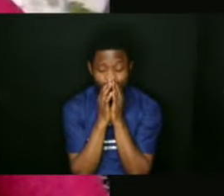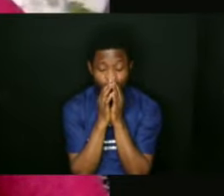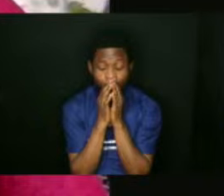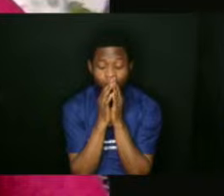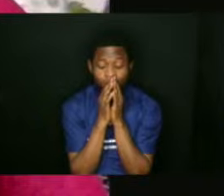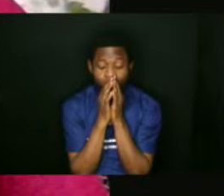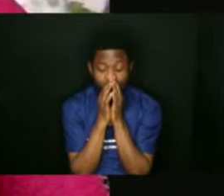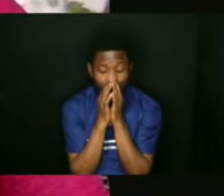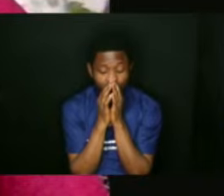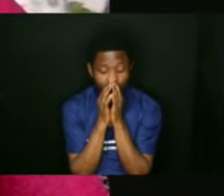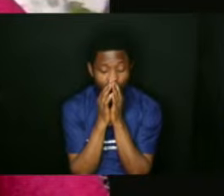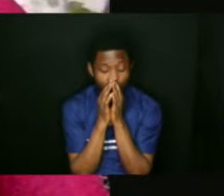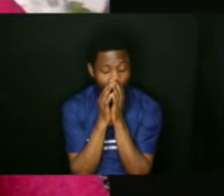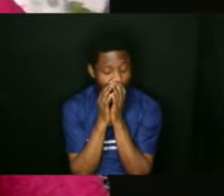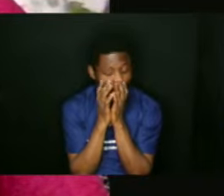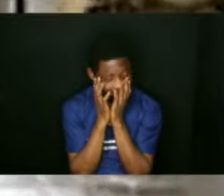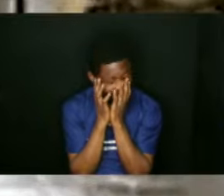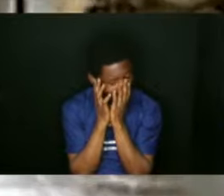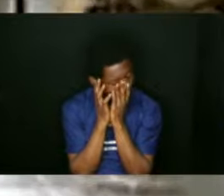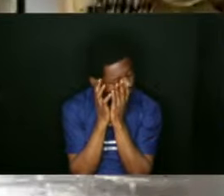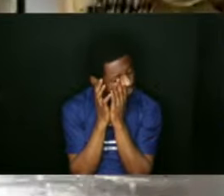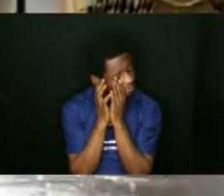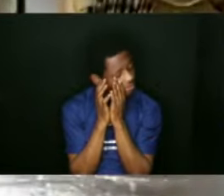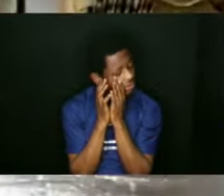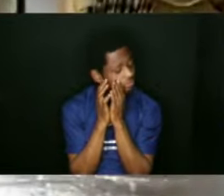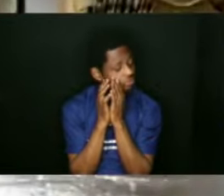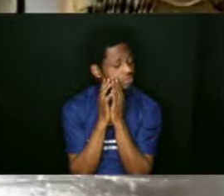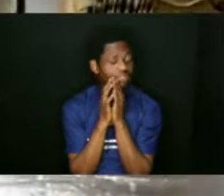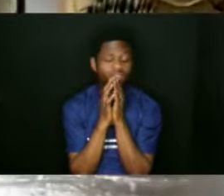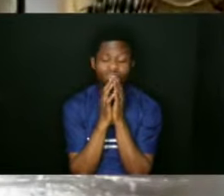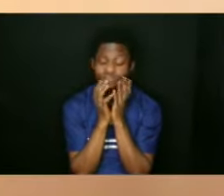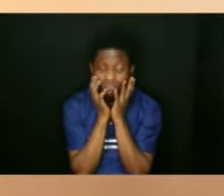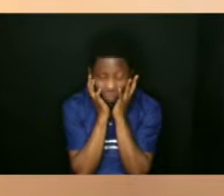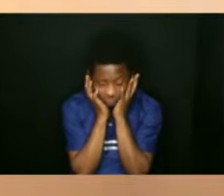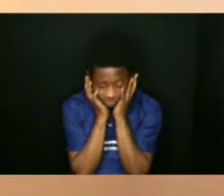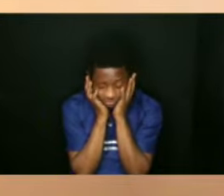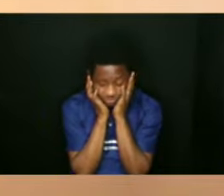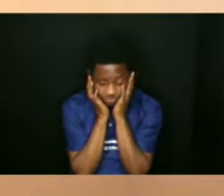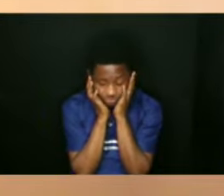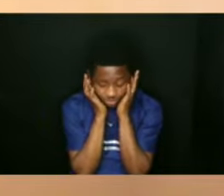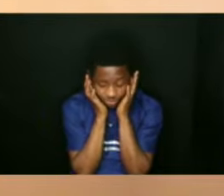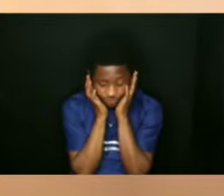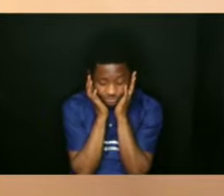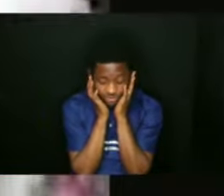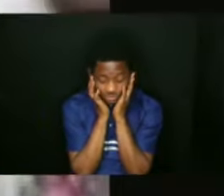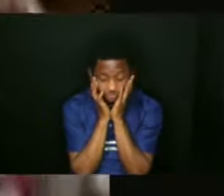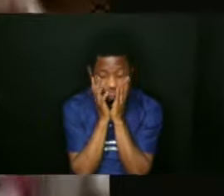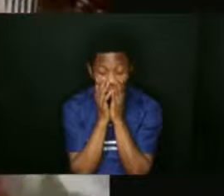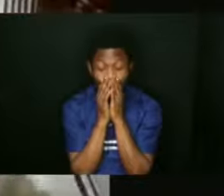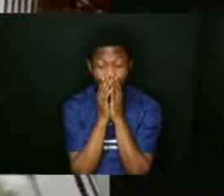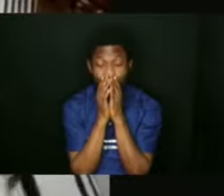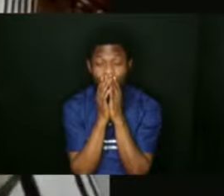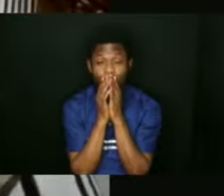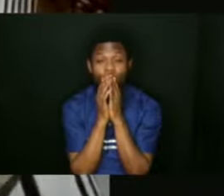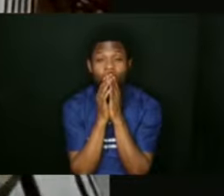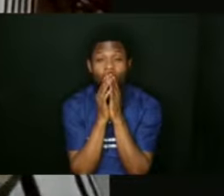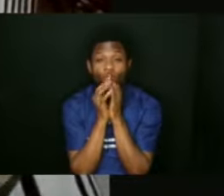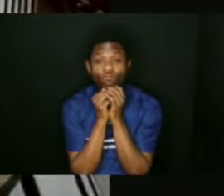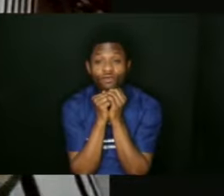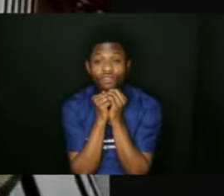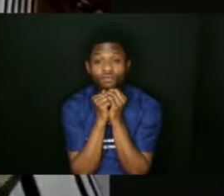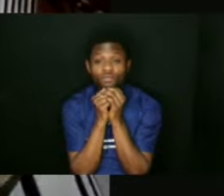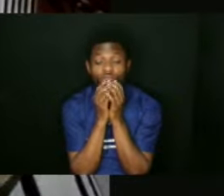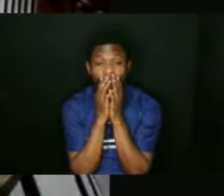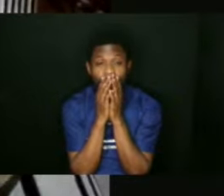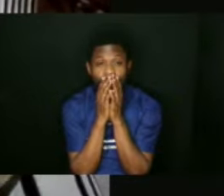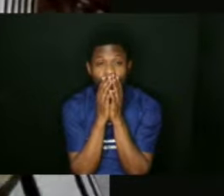regard. Help us in this regard. Help us in this regard. Help us in this